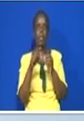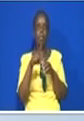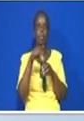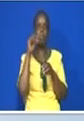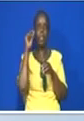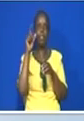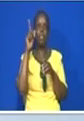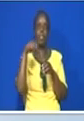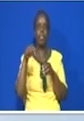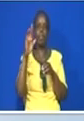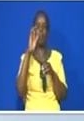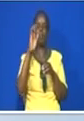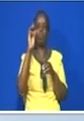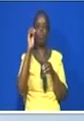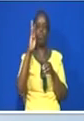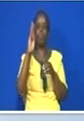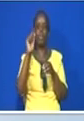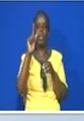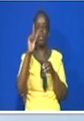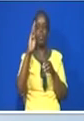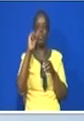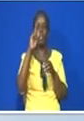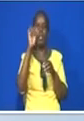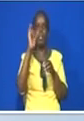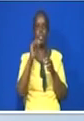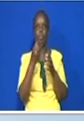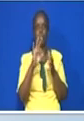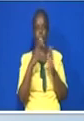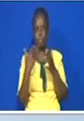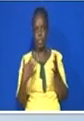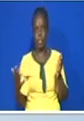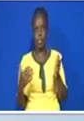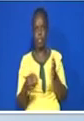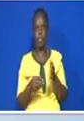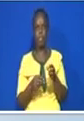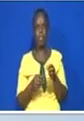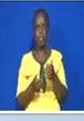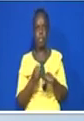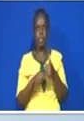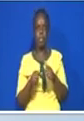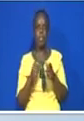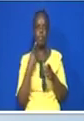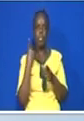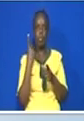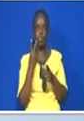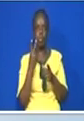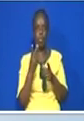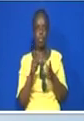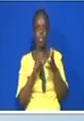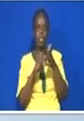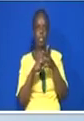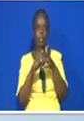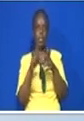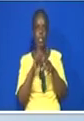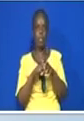Finding the probability of events. 2. We are also going to calculate